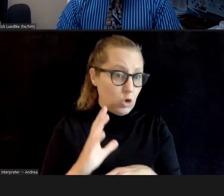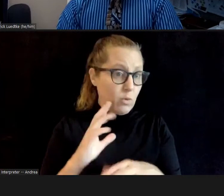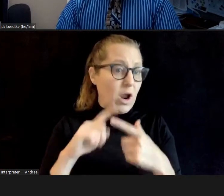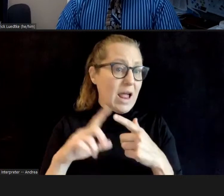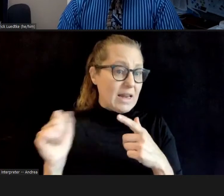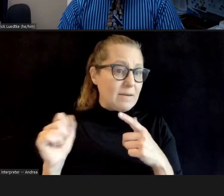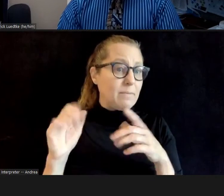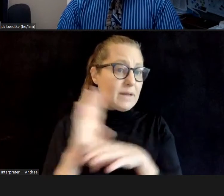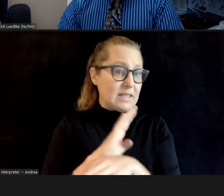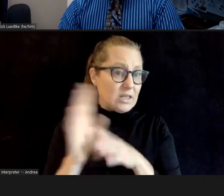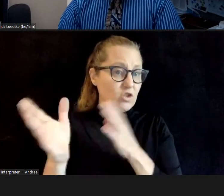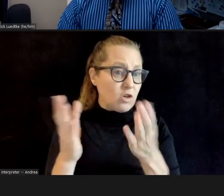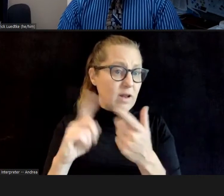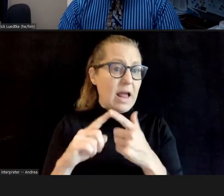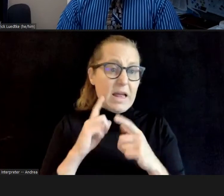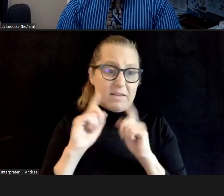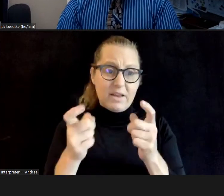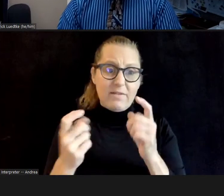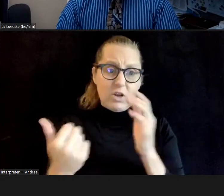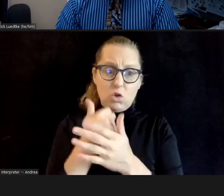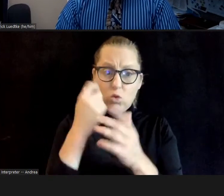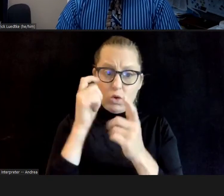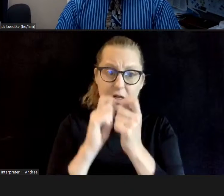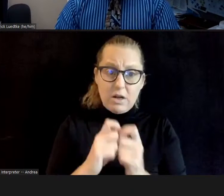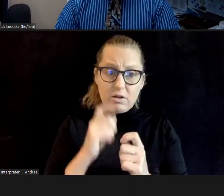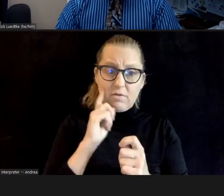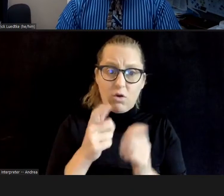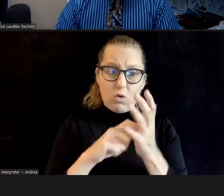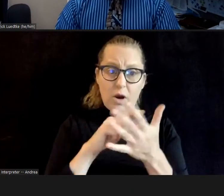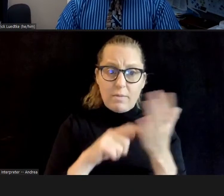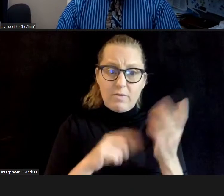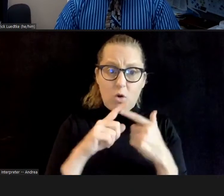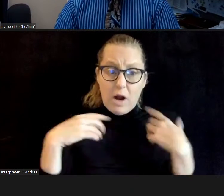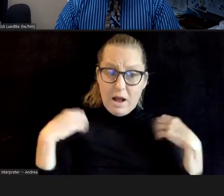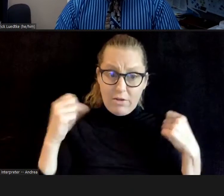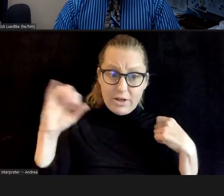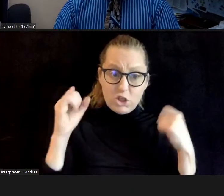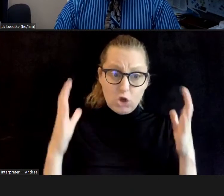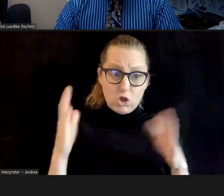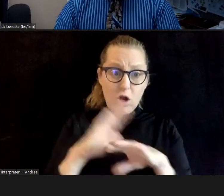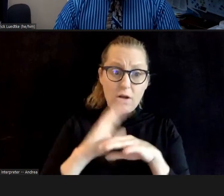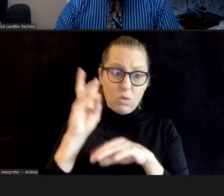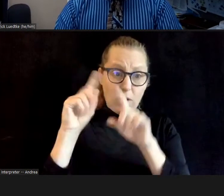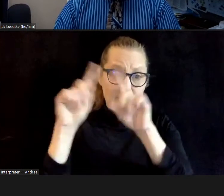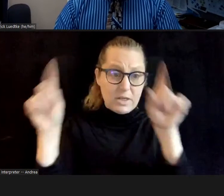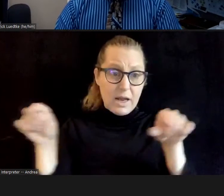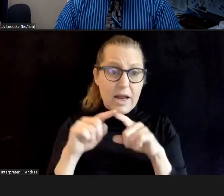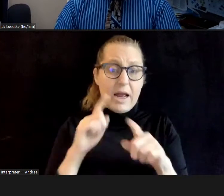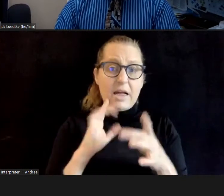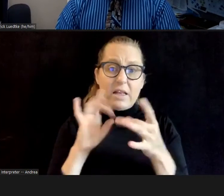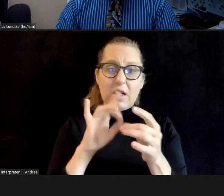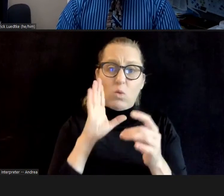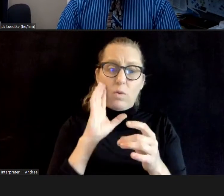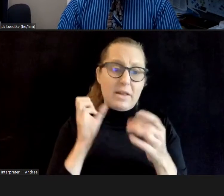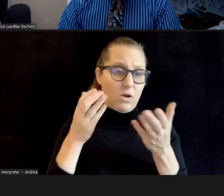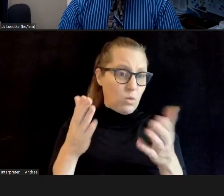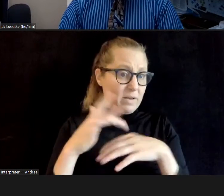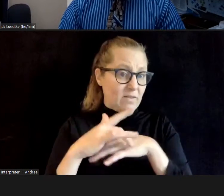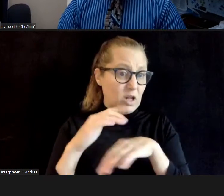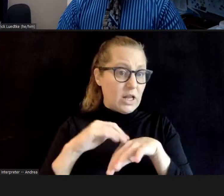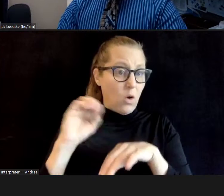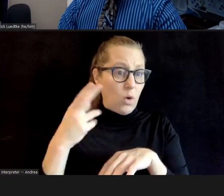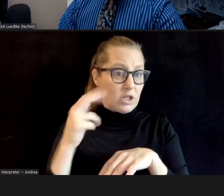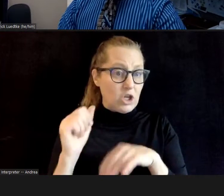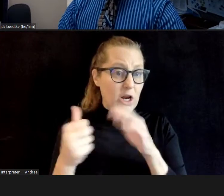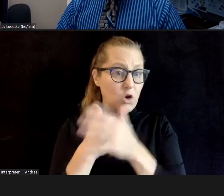bulletin further detailing the new requirements for health insurers on its website. A link to the bulletin will be available at OHA's new monkeypox